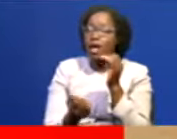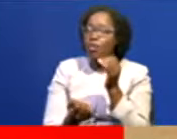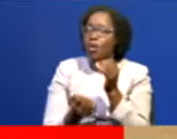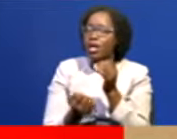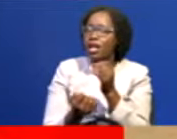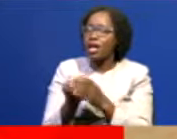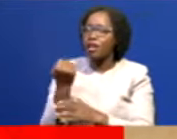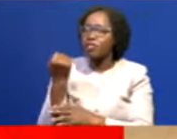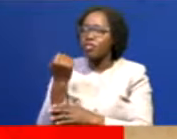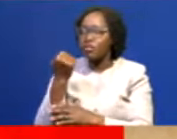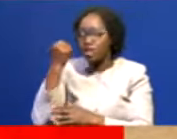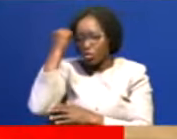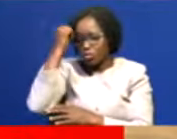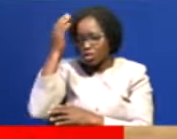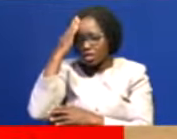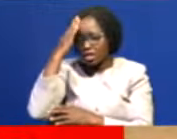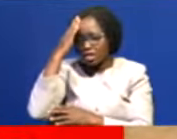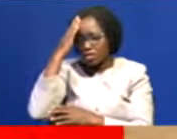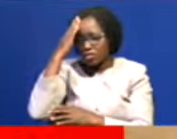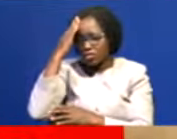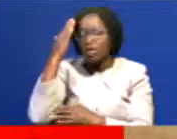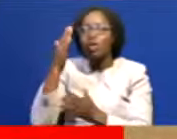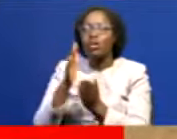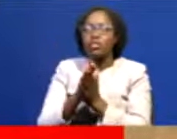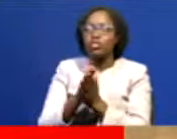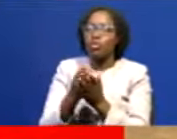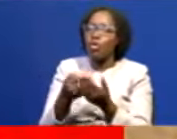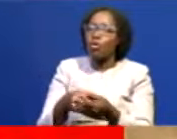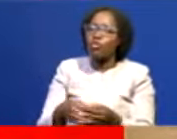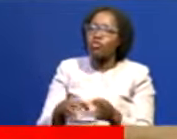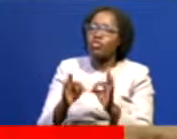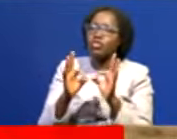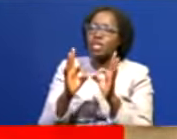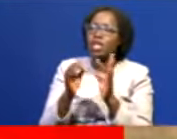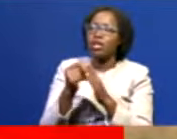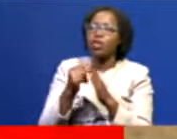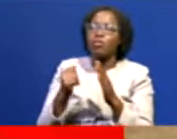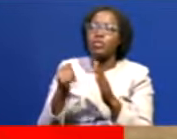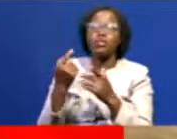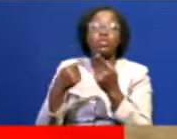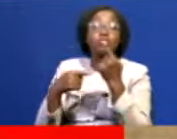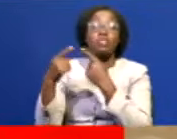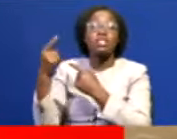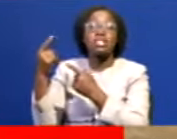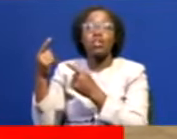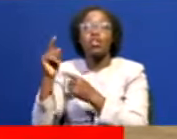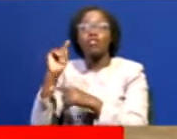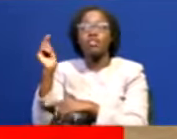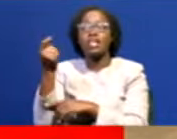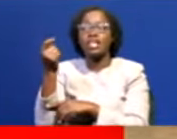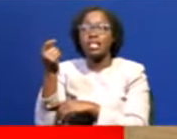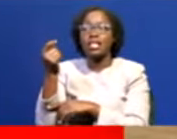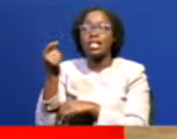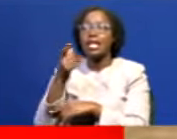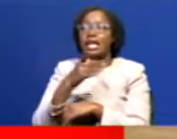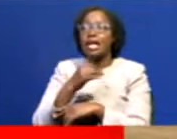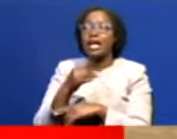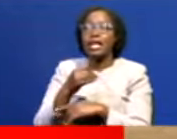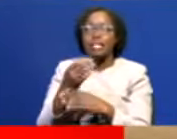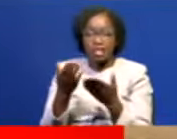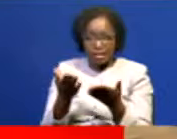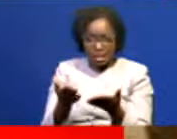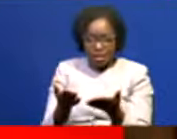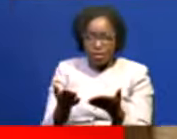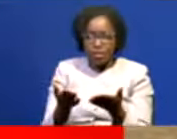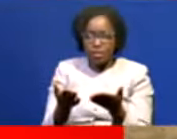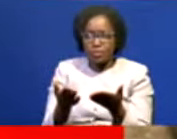a commemorative plaque or to officially open the Open University of Kenya. Now, His Excellency currently now